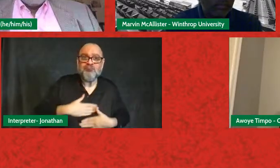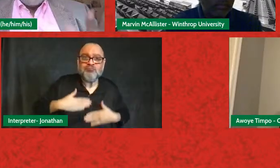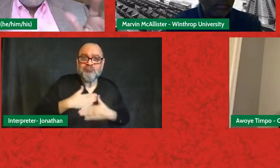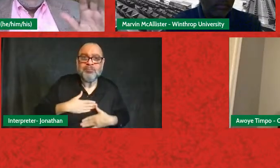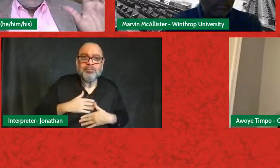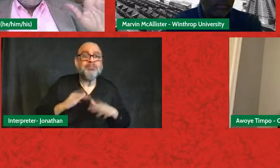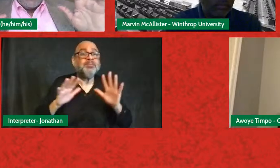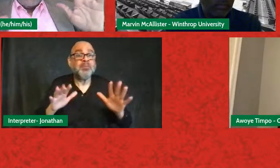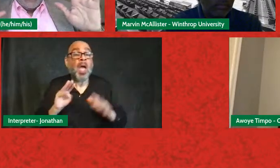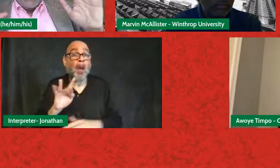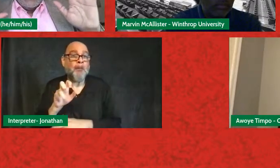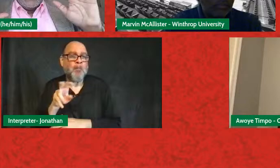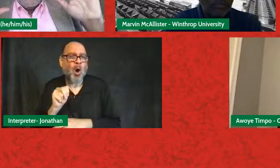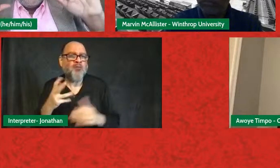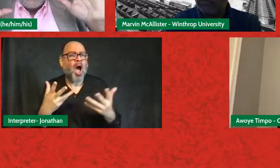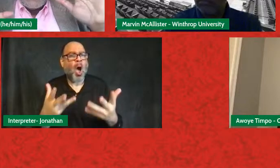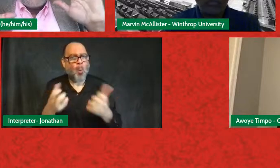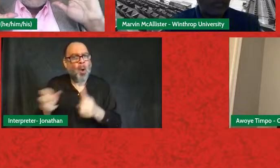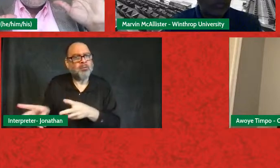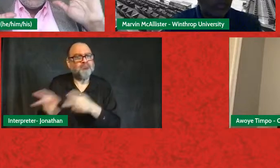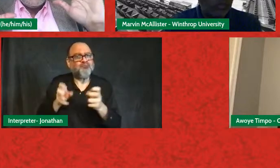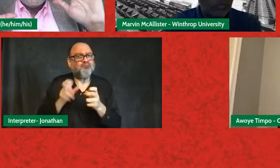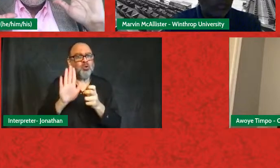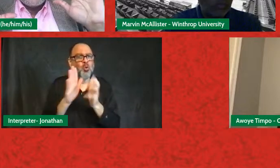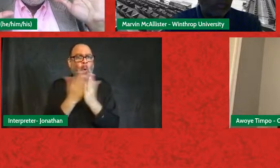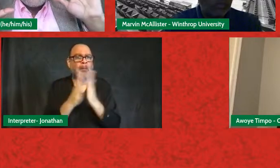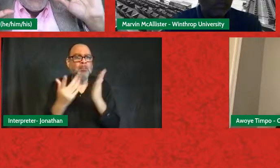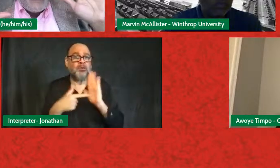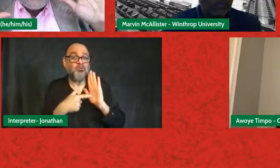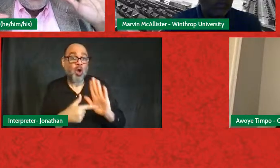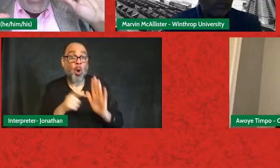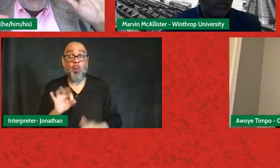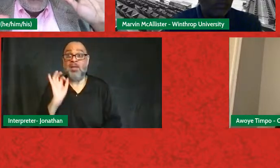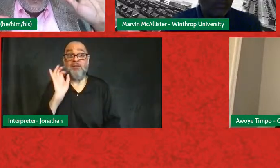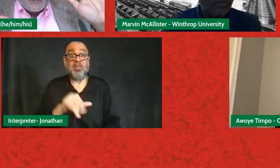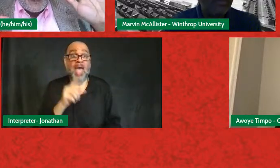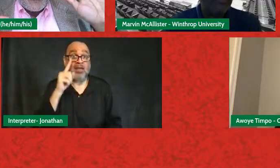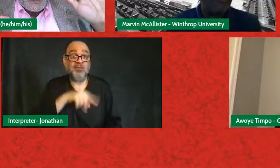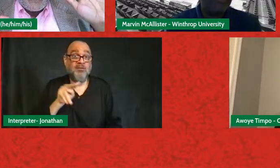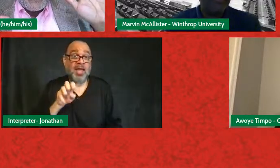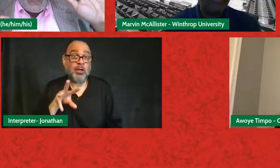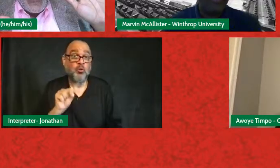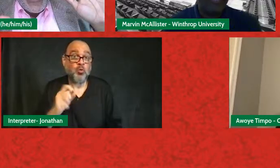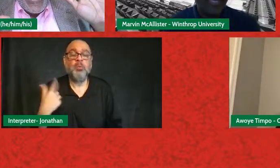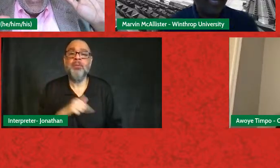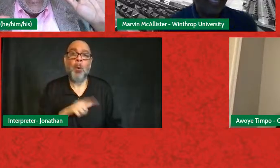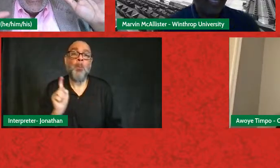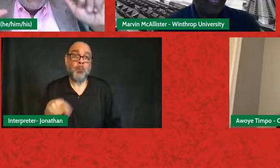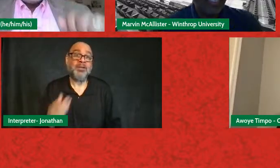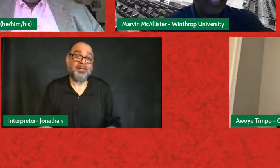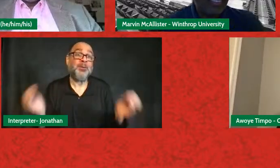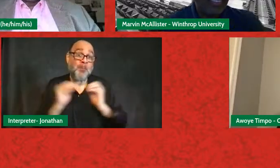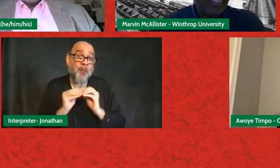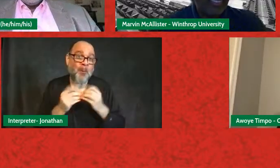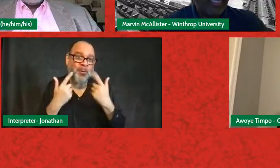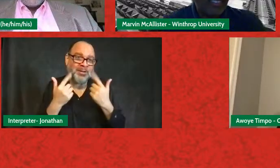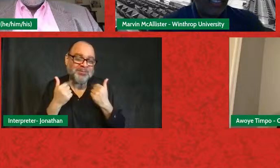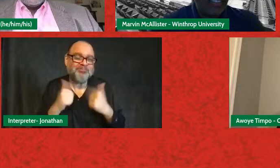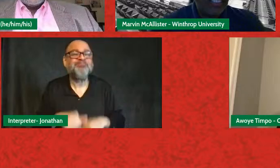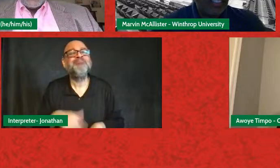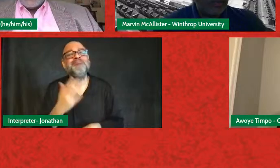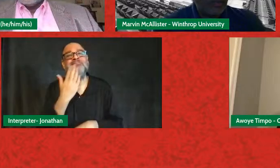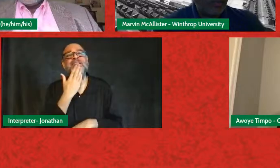I mean, Marvin, and show it to everybody, you know, because if that's fake news, we need more of that kind of fake news. Okay? Thank you so